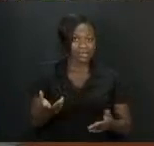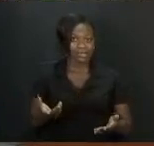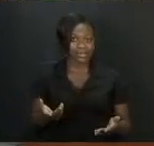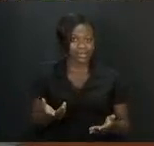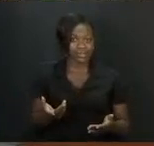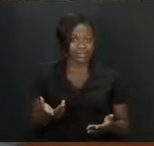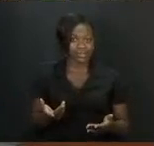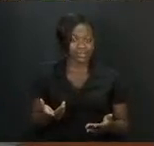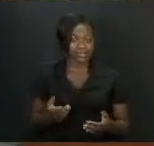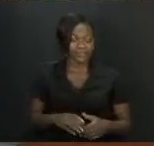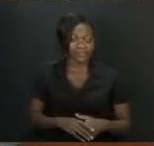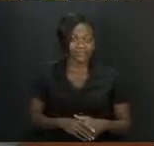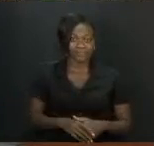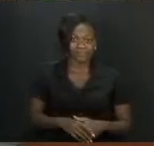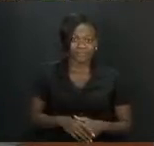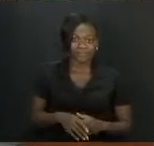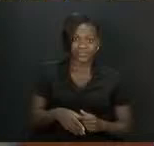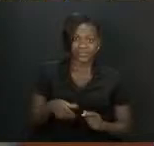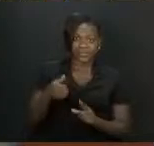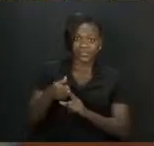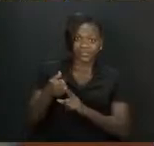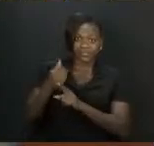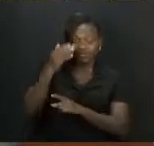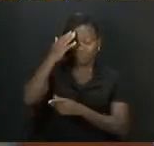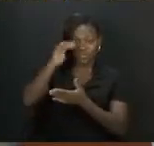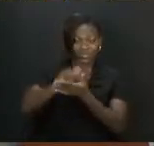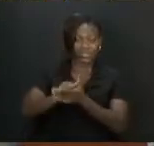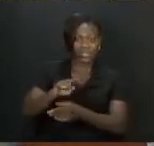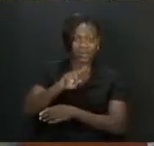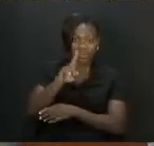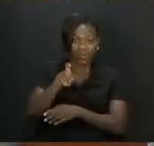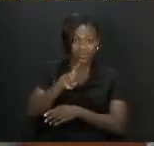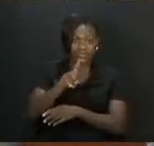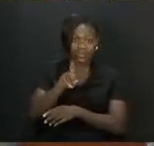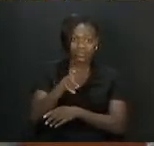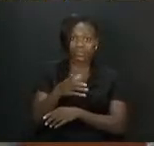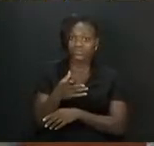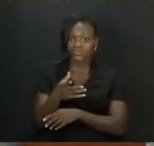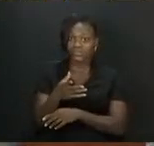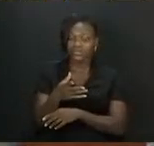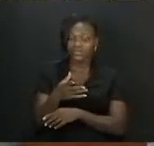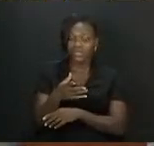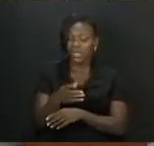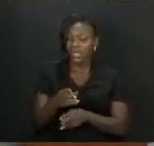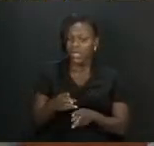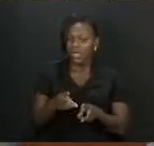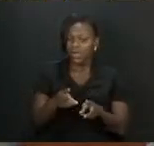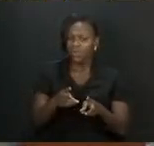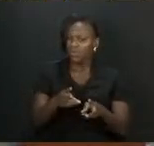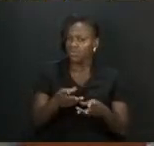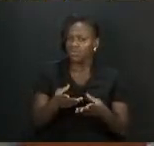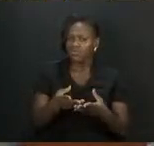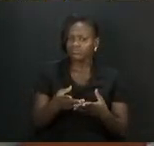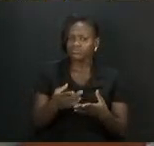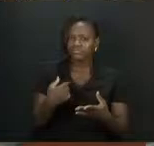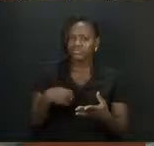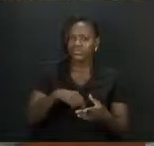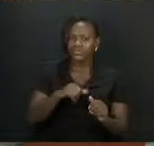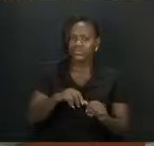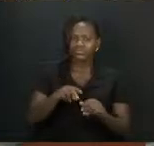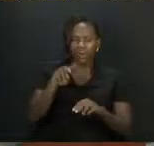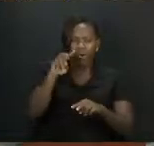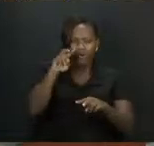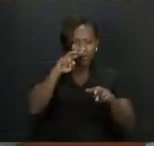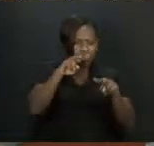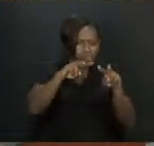know that even questions are one of the methods by which we exercise oversight. Mr. Speaker,